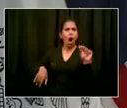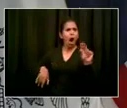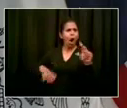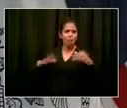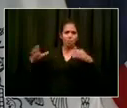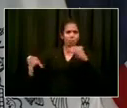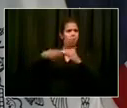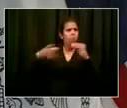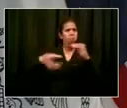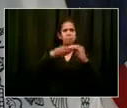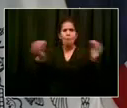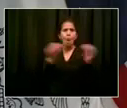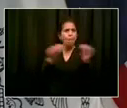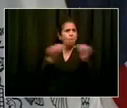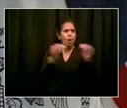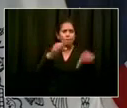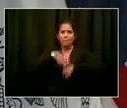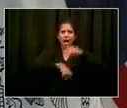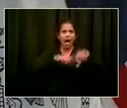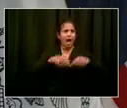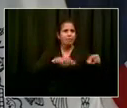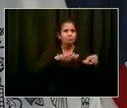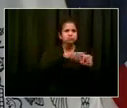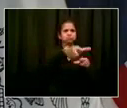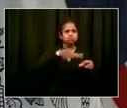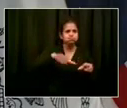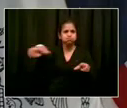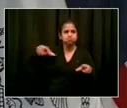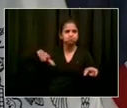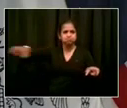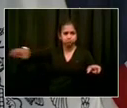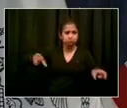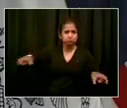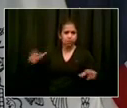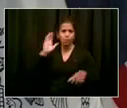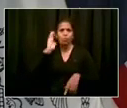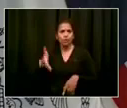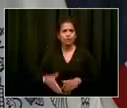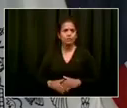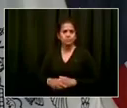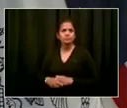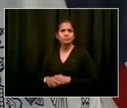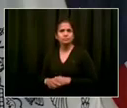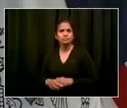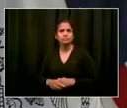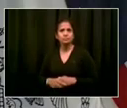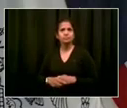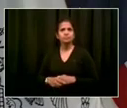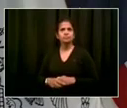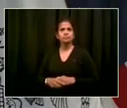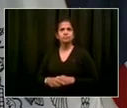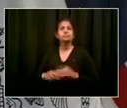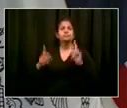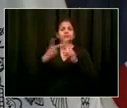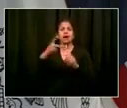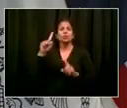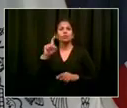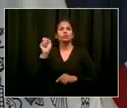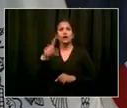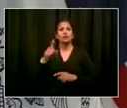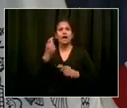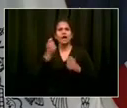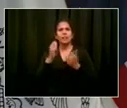Ideas to make things, move faster and put in protected bike lanes in places where they aren't. I mean, you're talking about the public advocate here saying... Wait, Dave, I can't hear